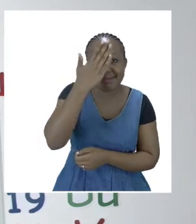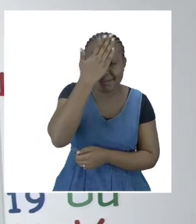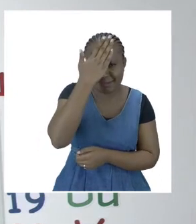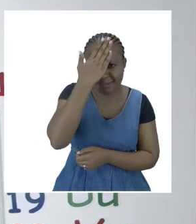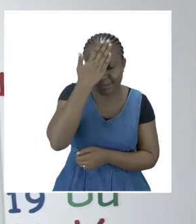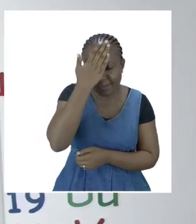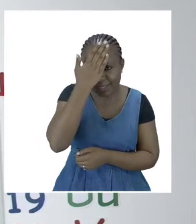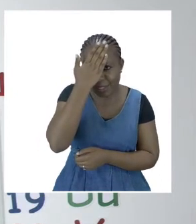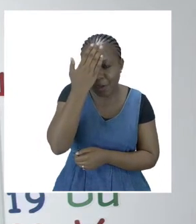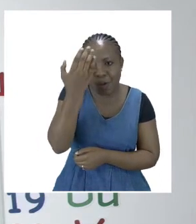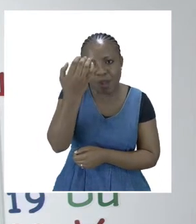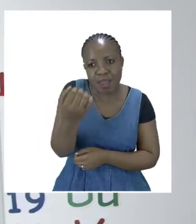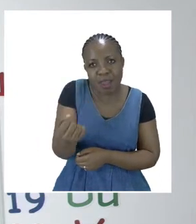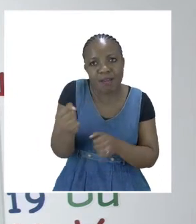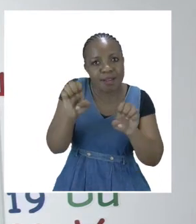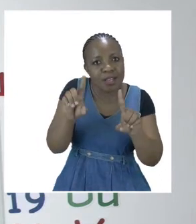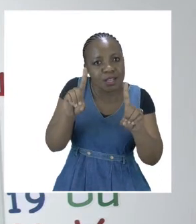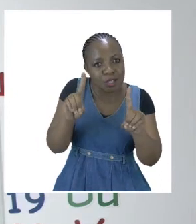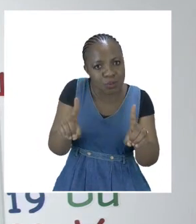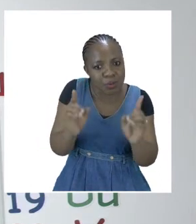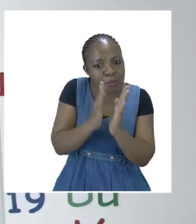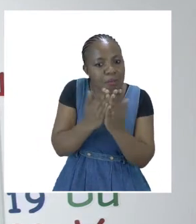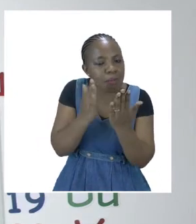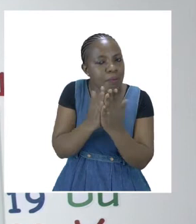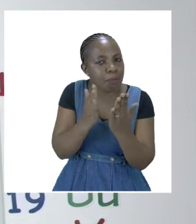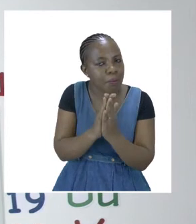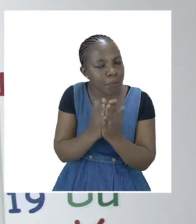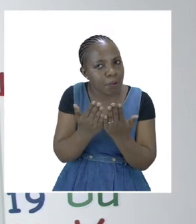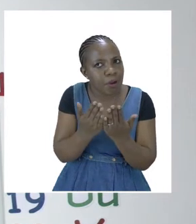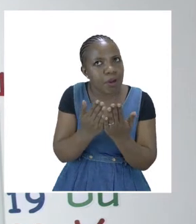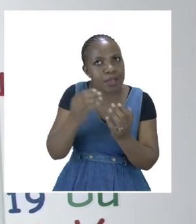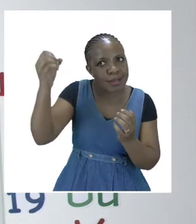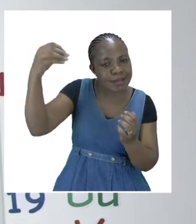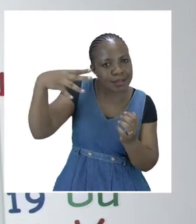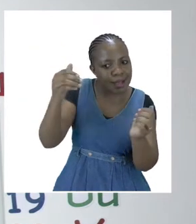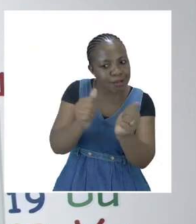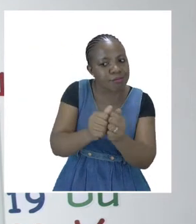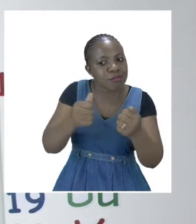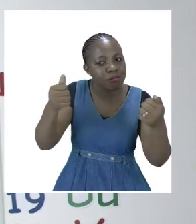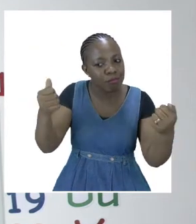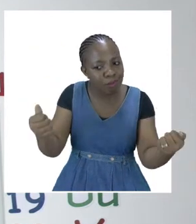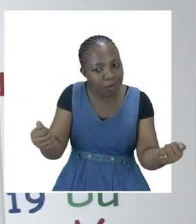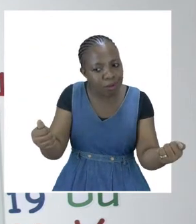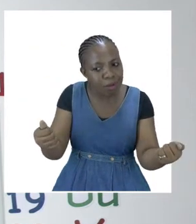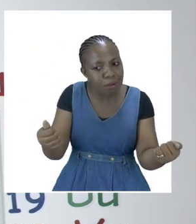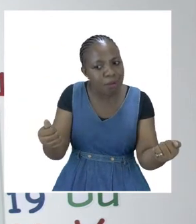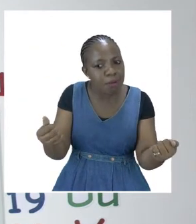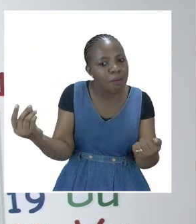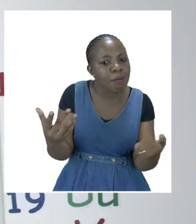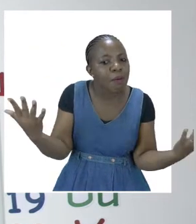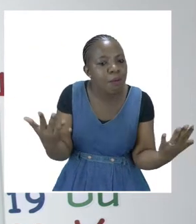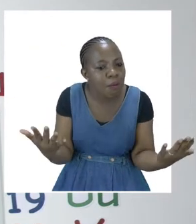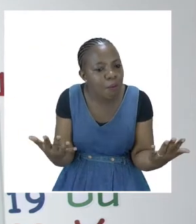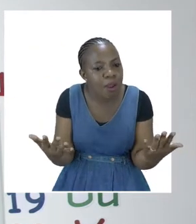booklet in our daily newspaper, street sales, or at your school every Monday